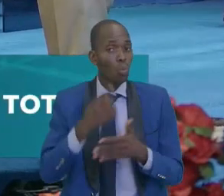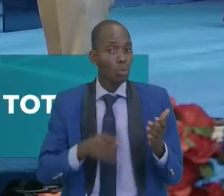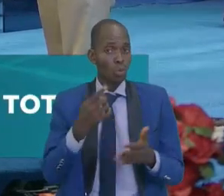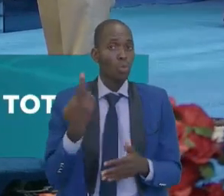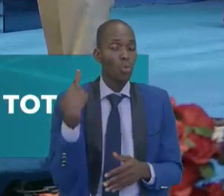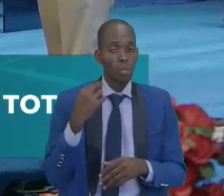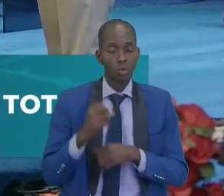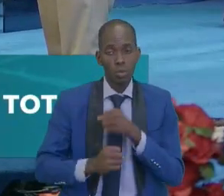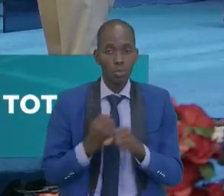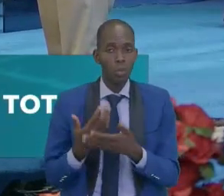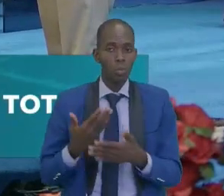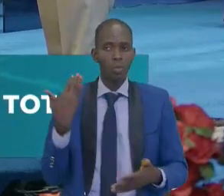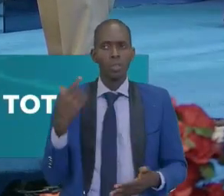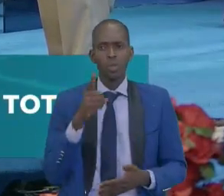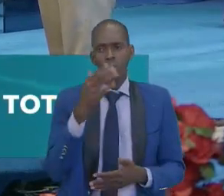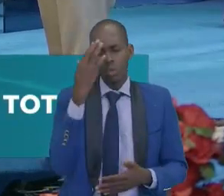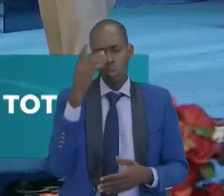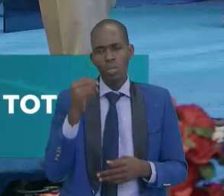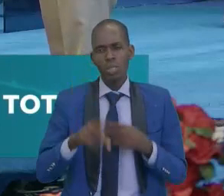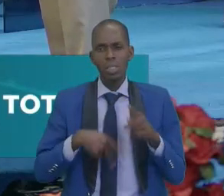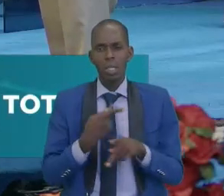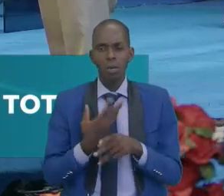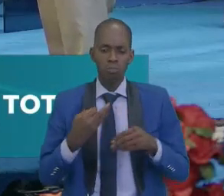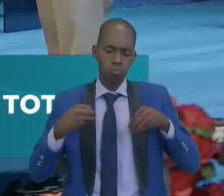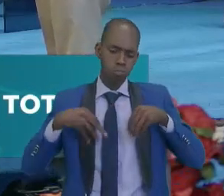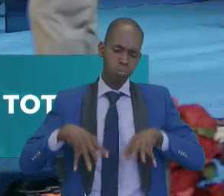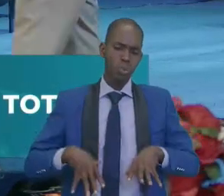you know the depression that came on you.